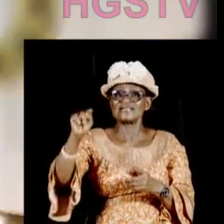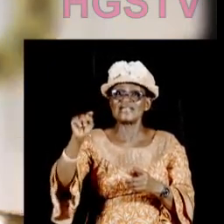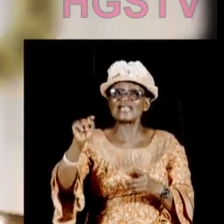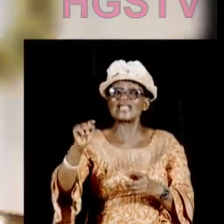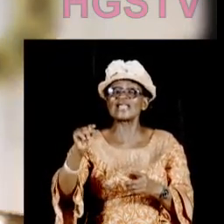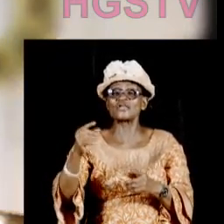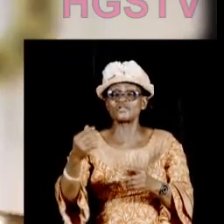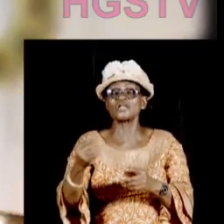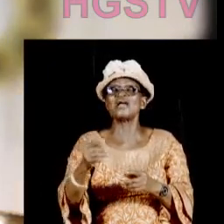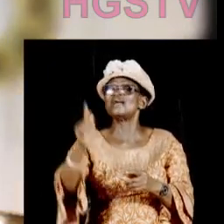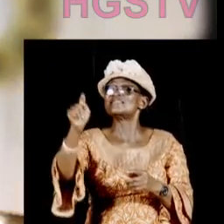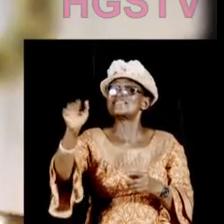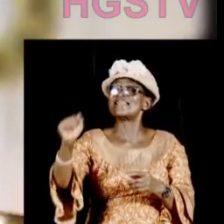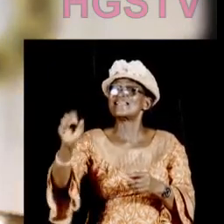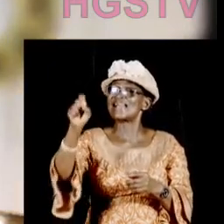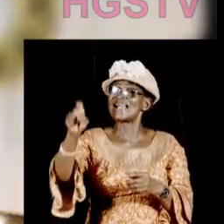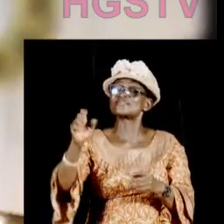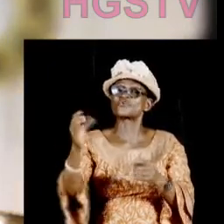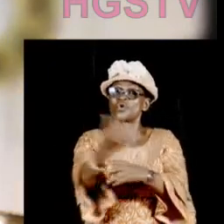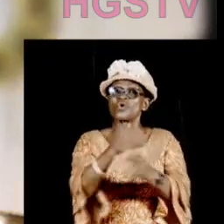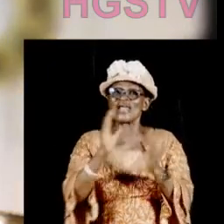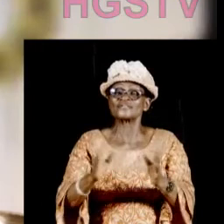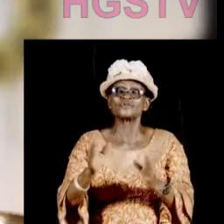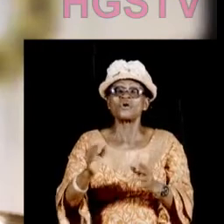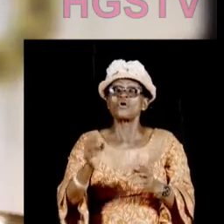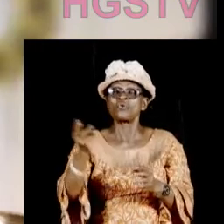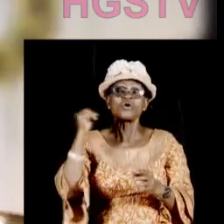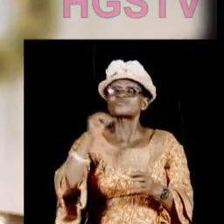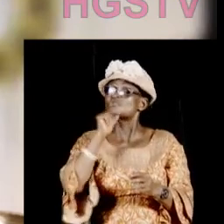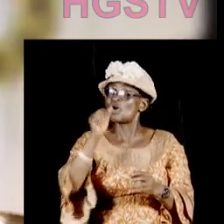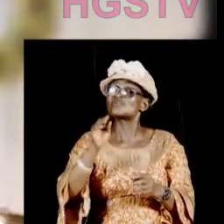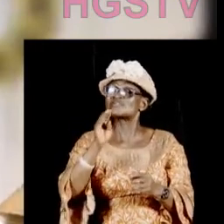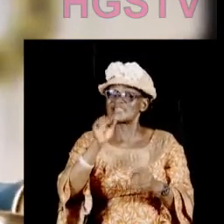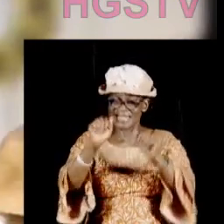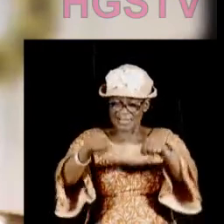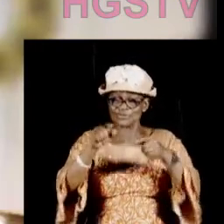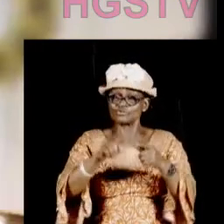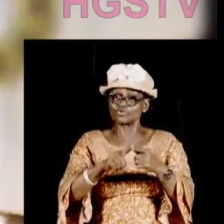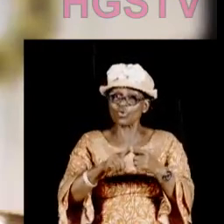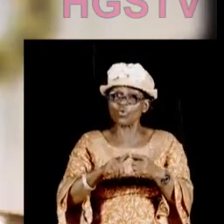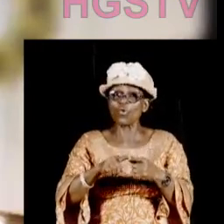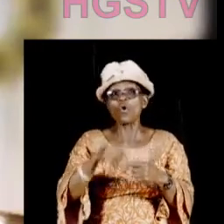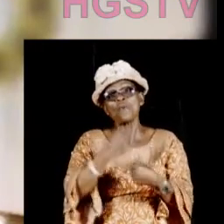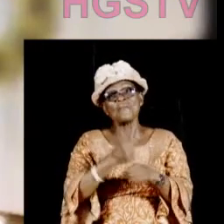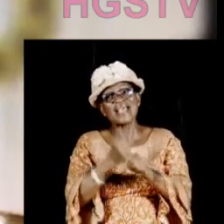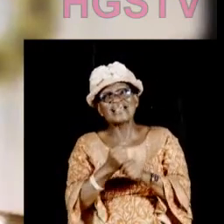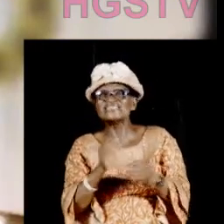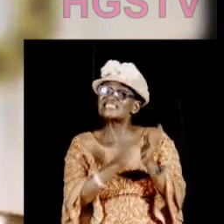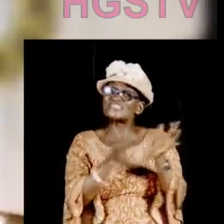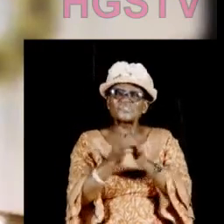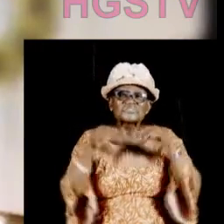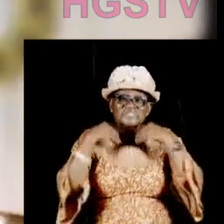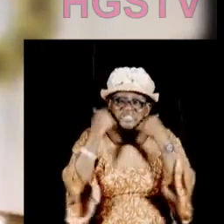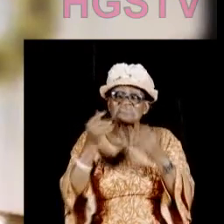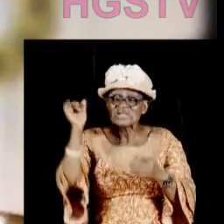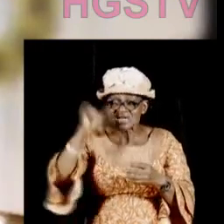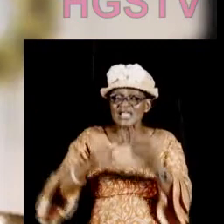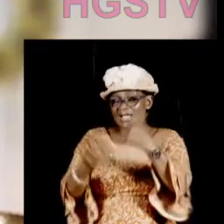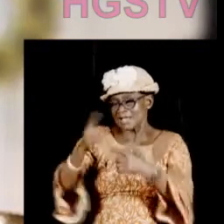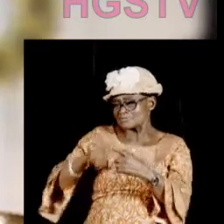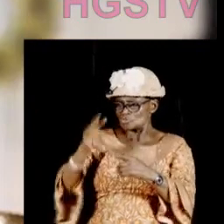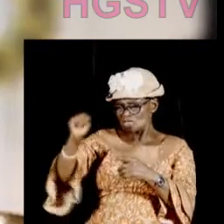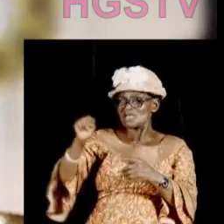collectors were not able to ridicule Jesus for lack of funds. They came to Jesus Christ and said,